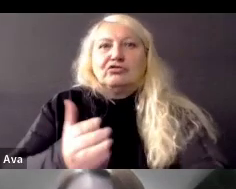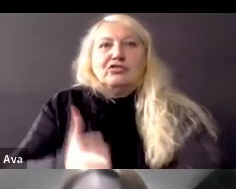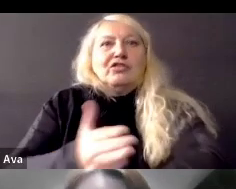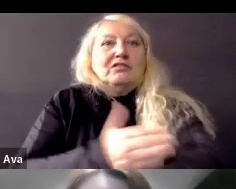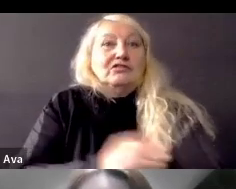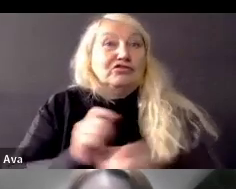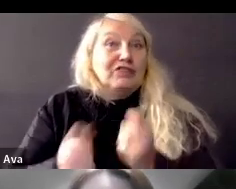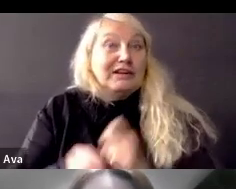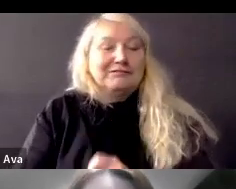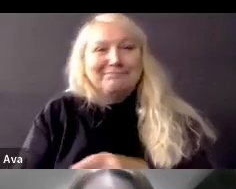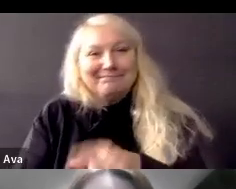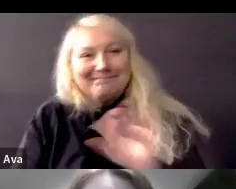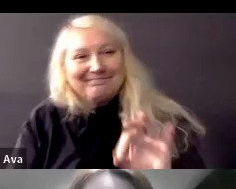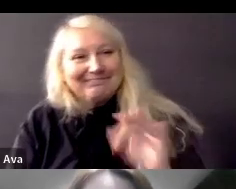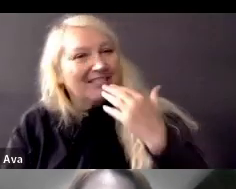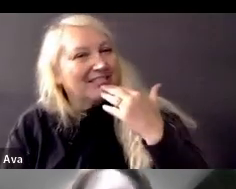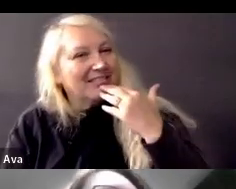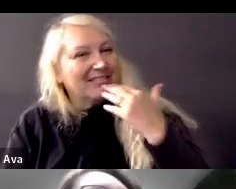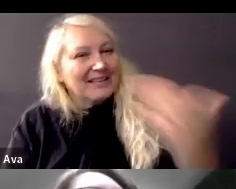Thank you, Brianne. And